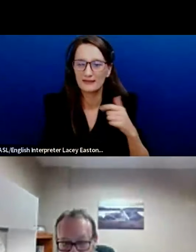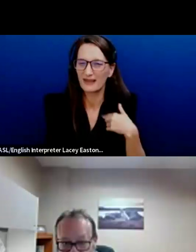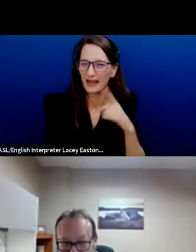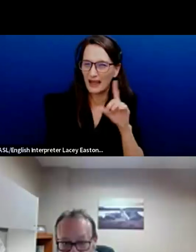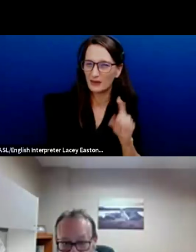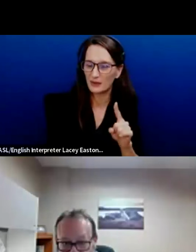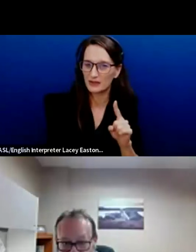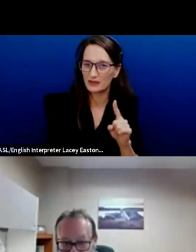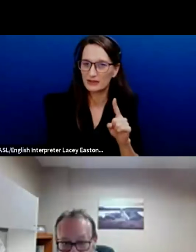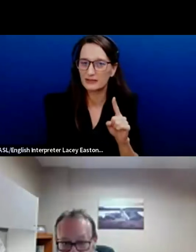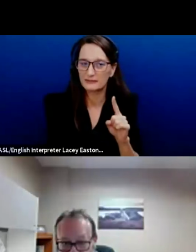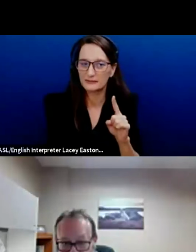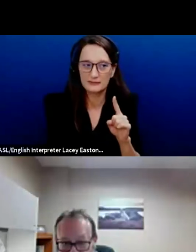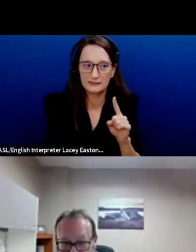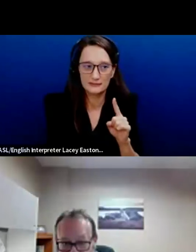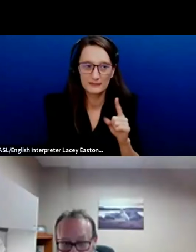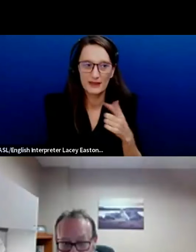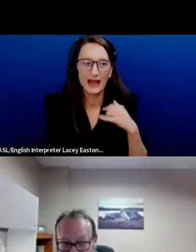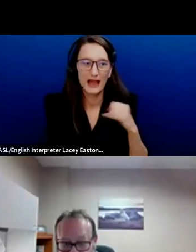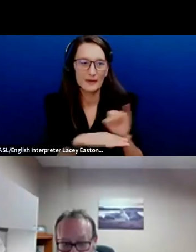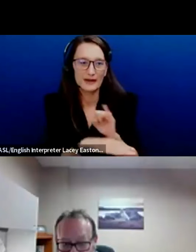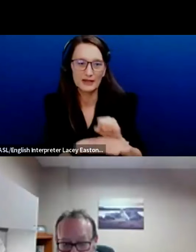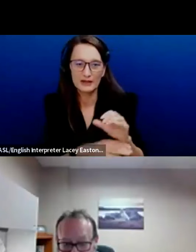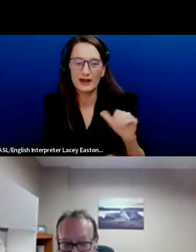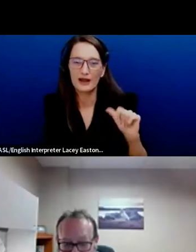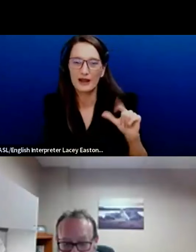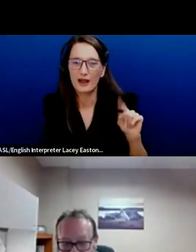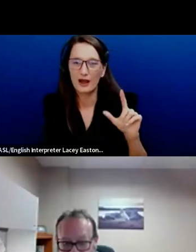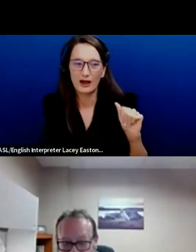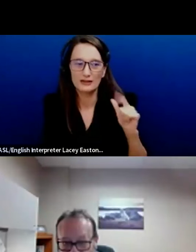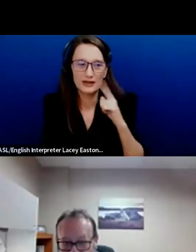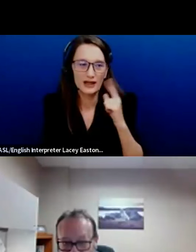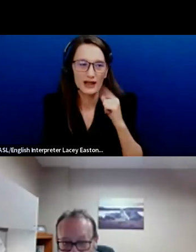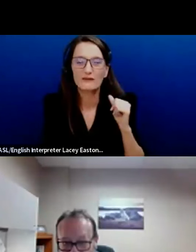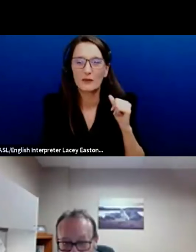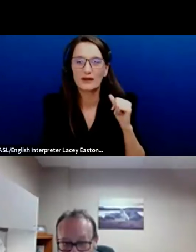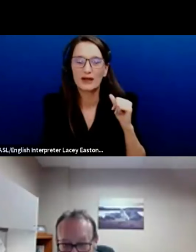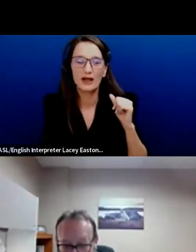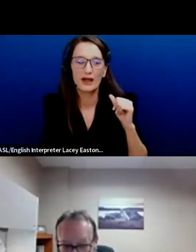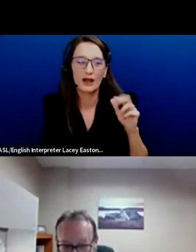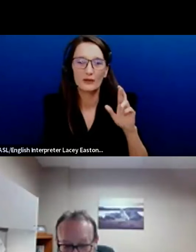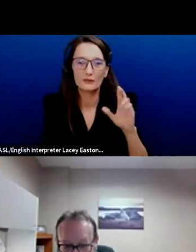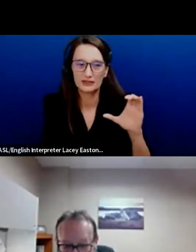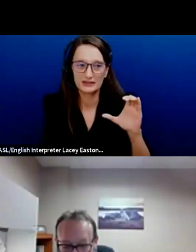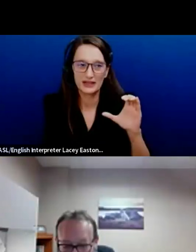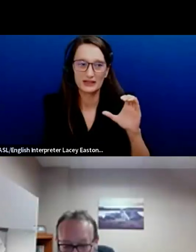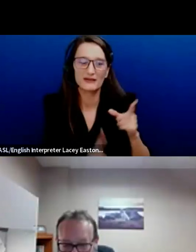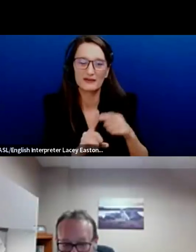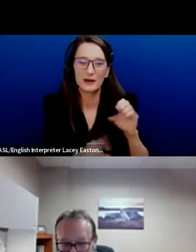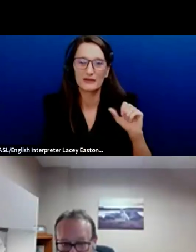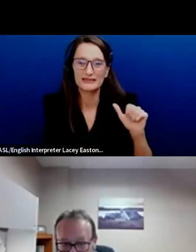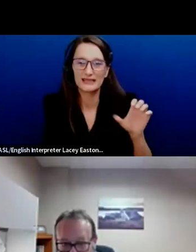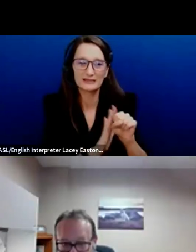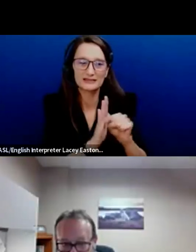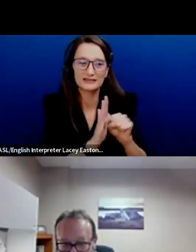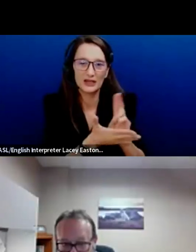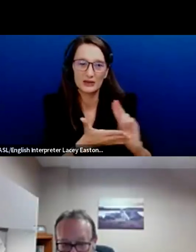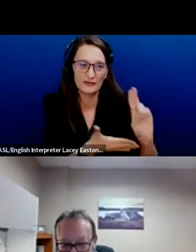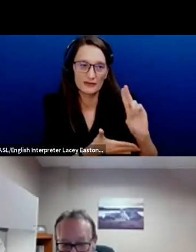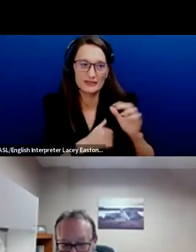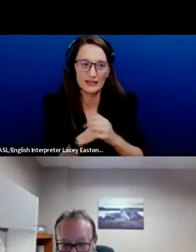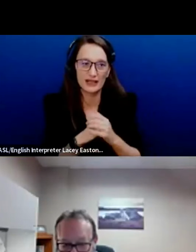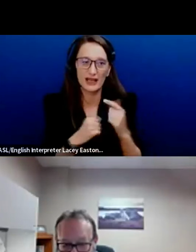am intern at Alta California Regional Center from Sacramento State University at Roseville unit, and I would